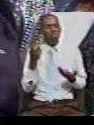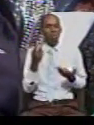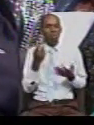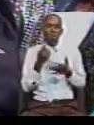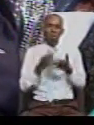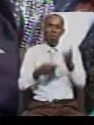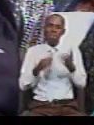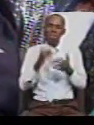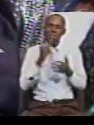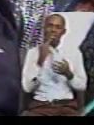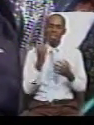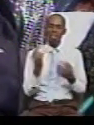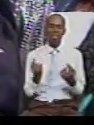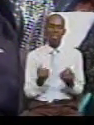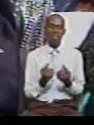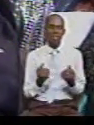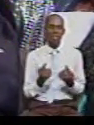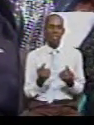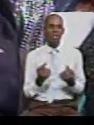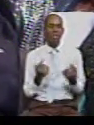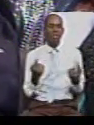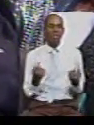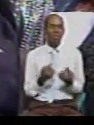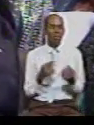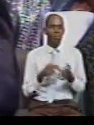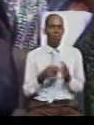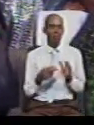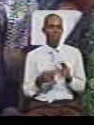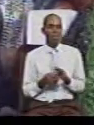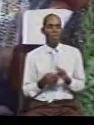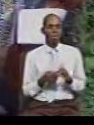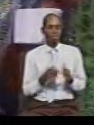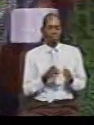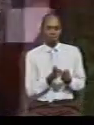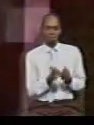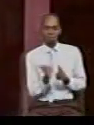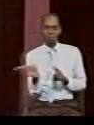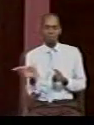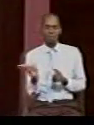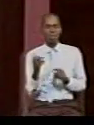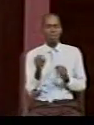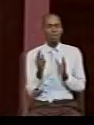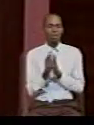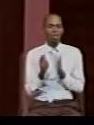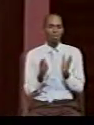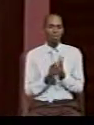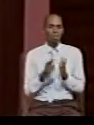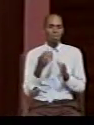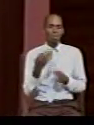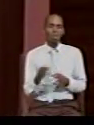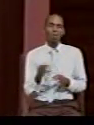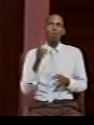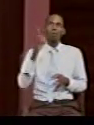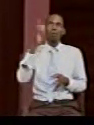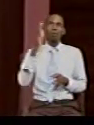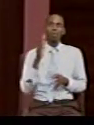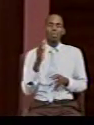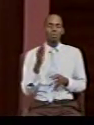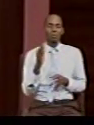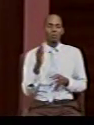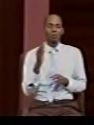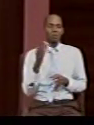is transgressing the law of God. What does that mean? The